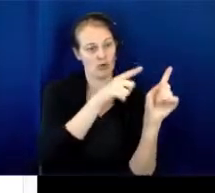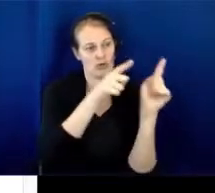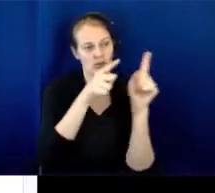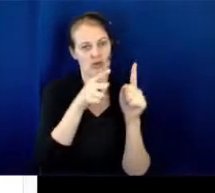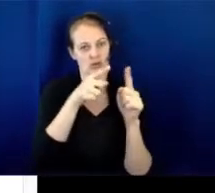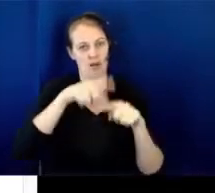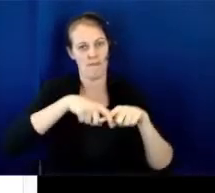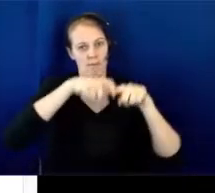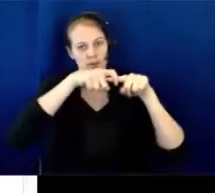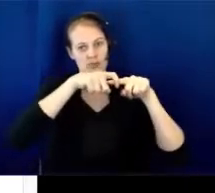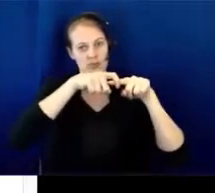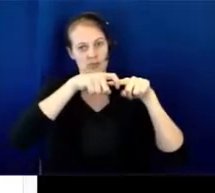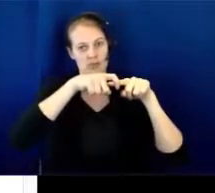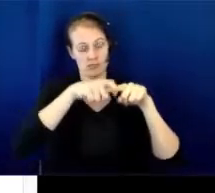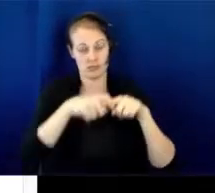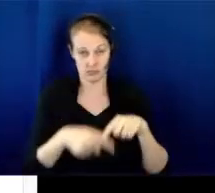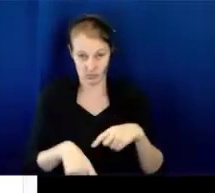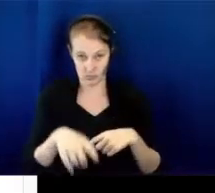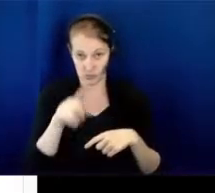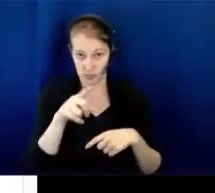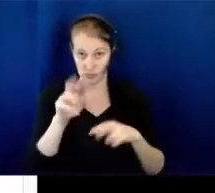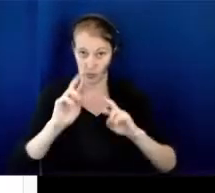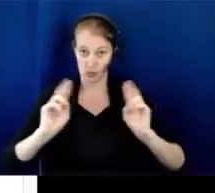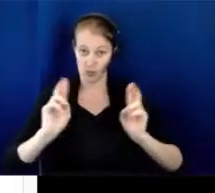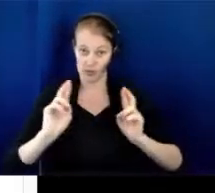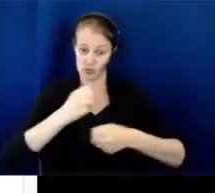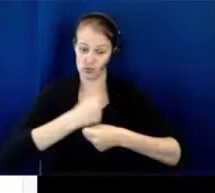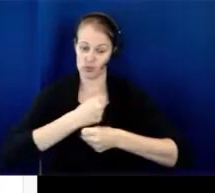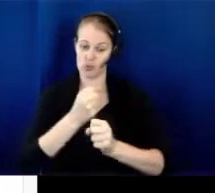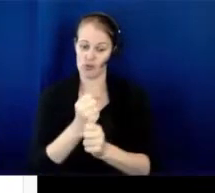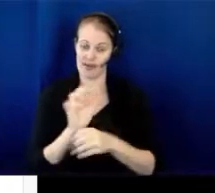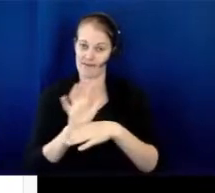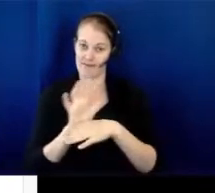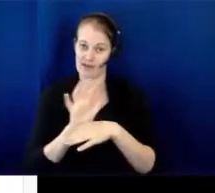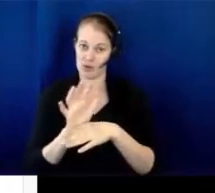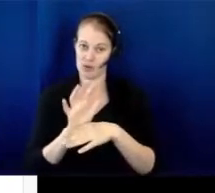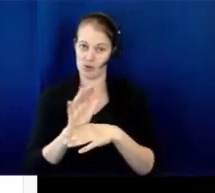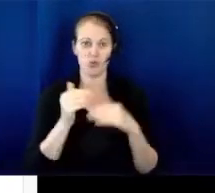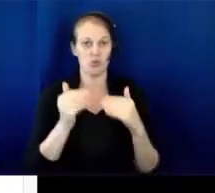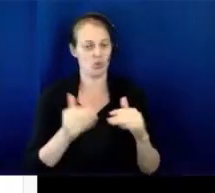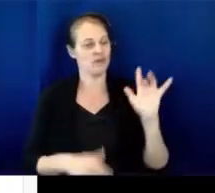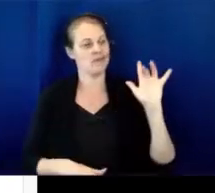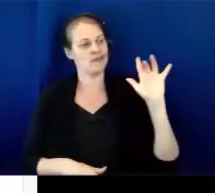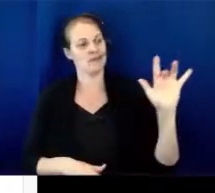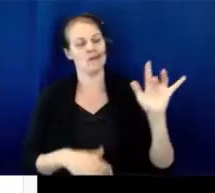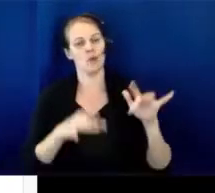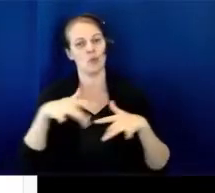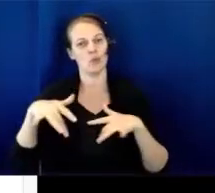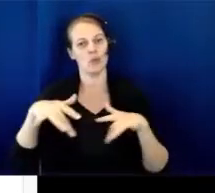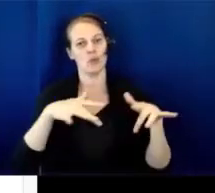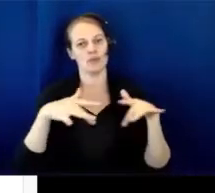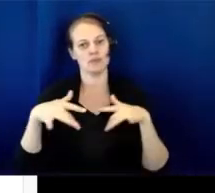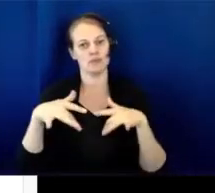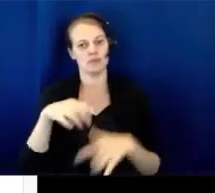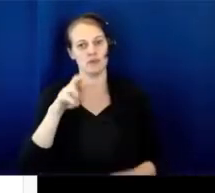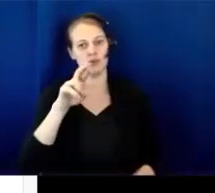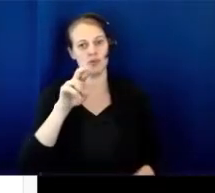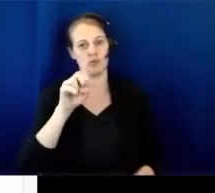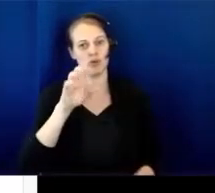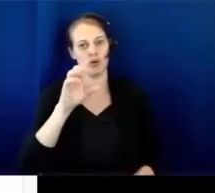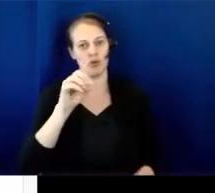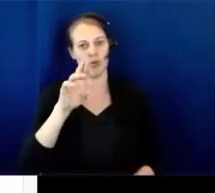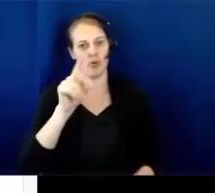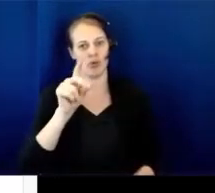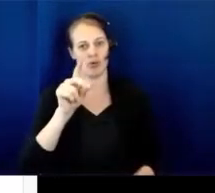soon as you're ready to create your Panopto video, you can go ahead and click record. That button will